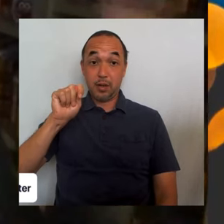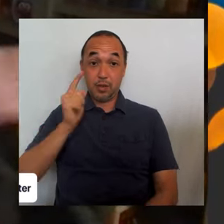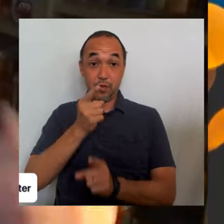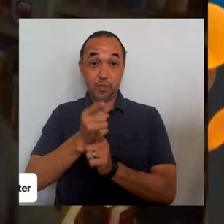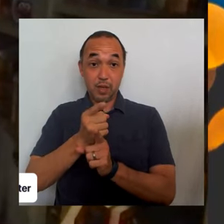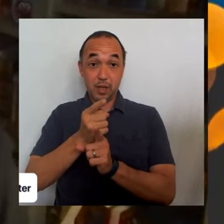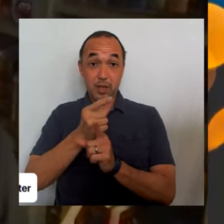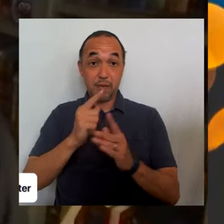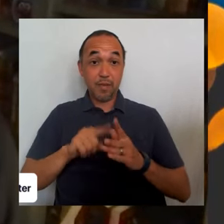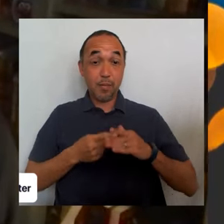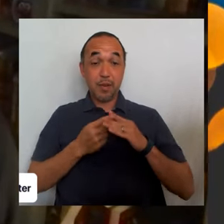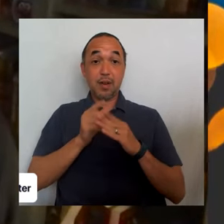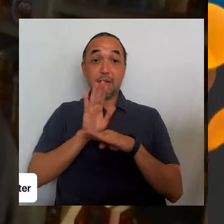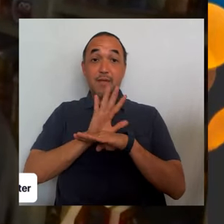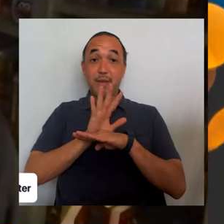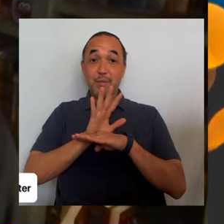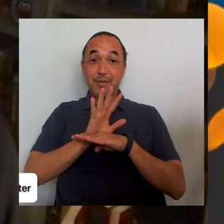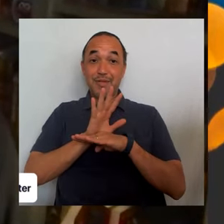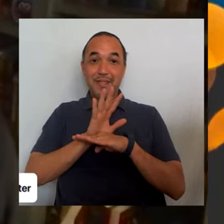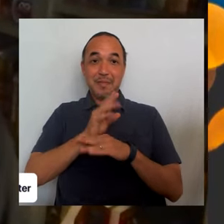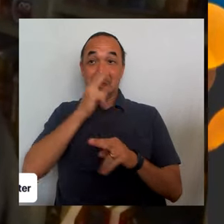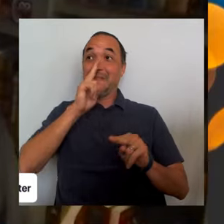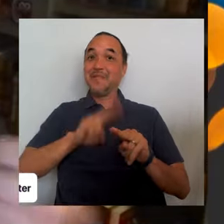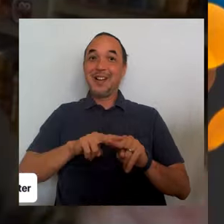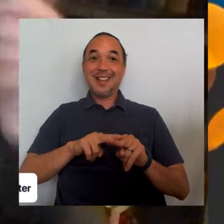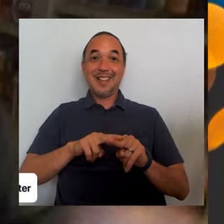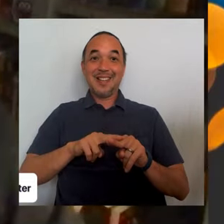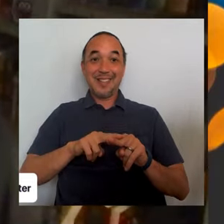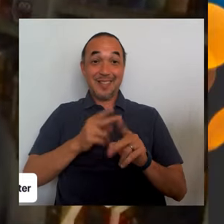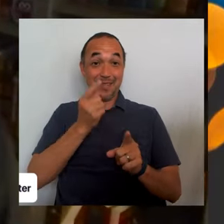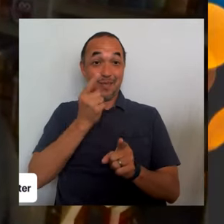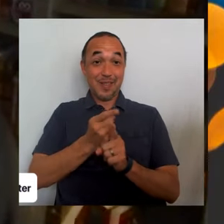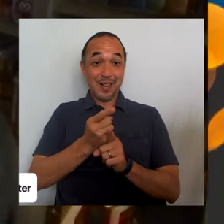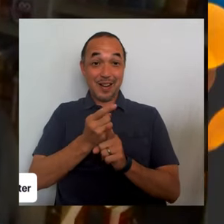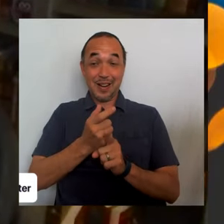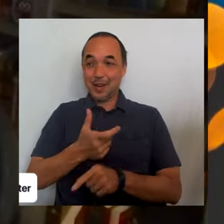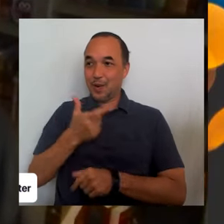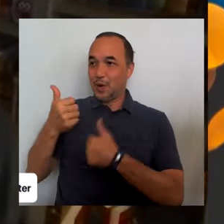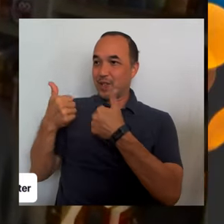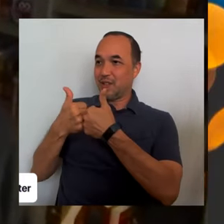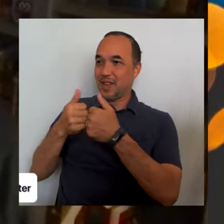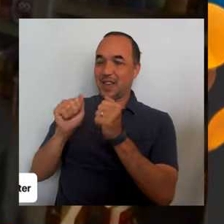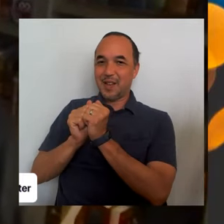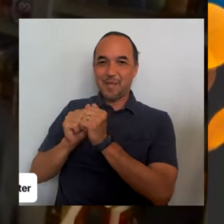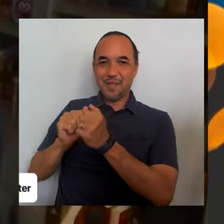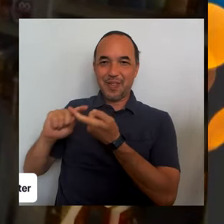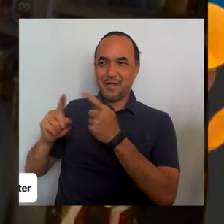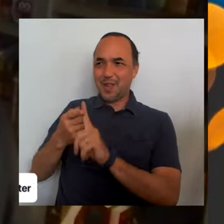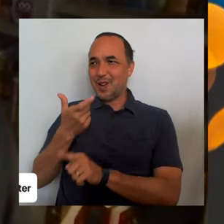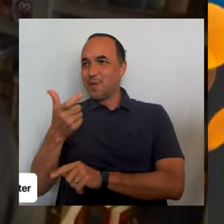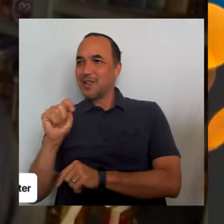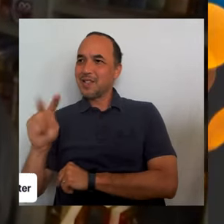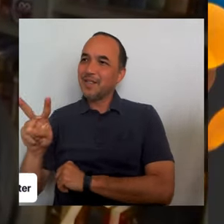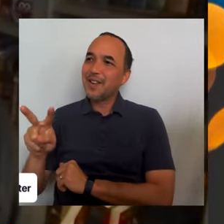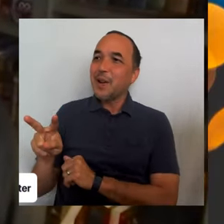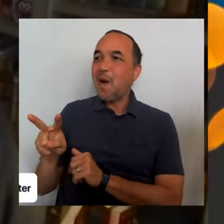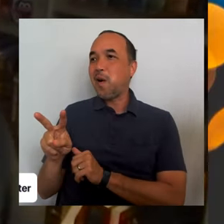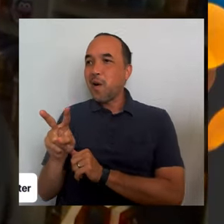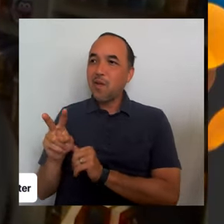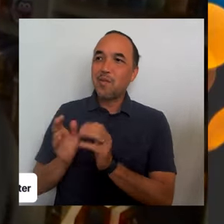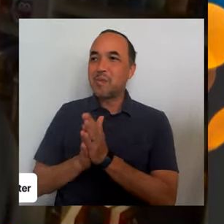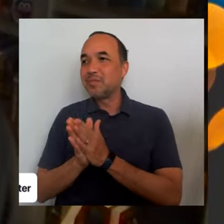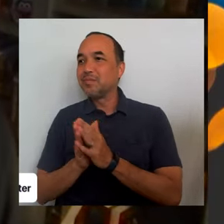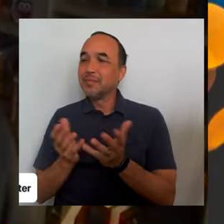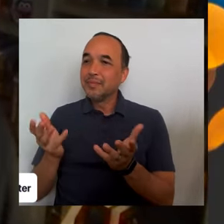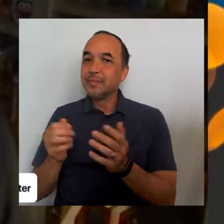guy's having a blast. You know, he's watching the game with his friends or whatever, they're on the TV, and